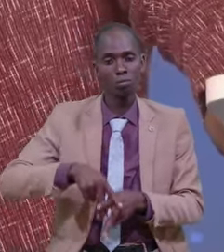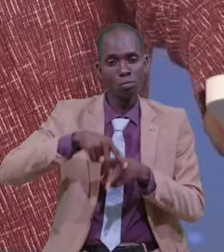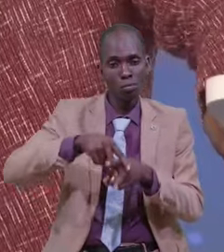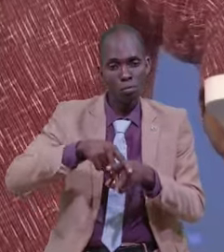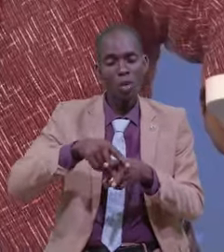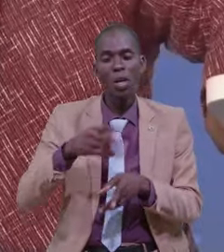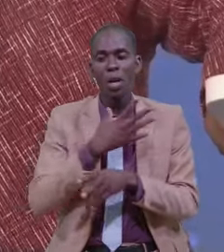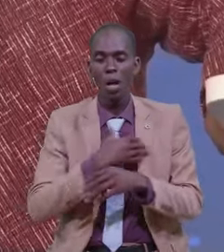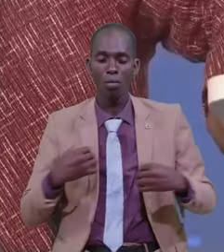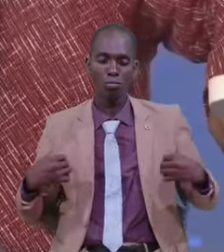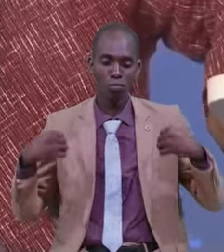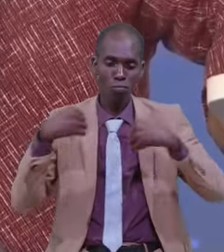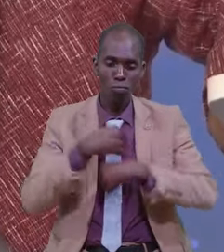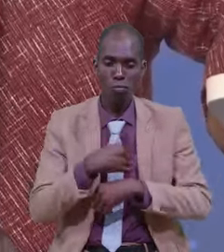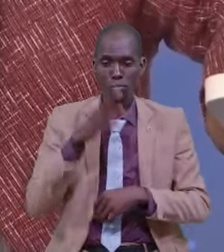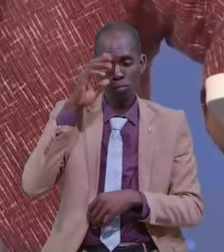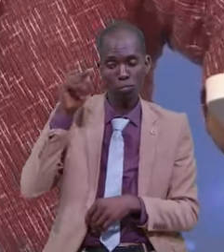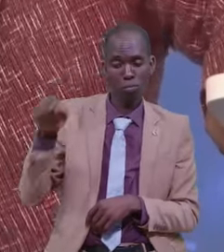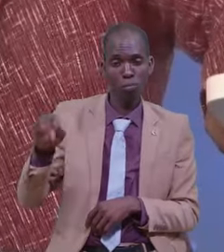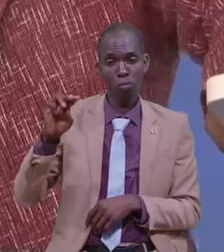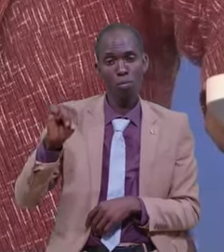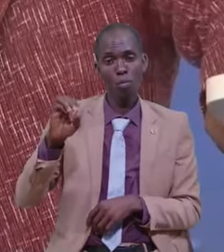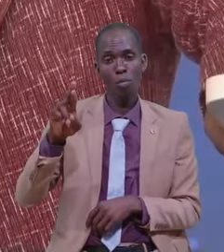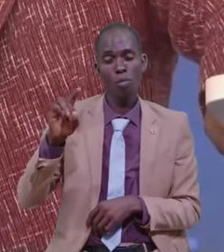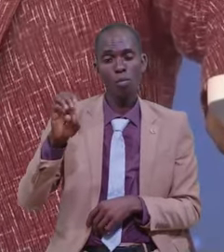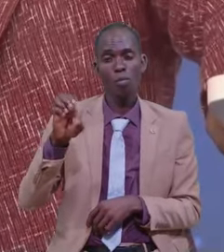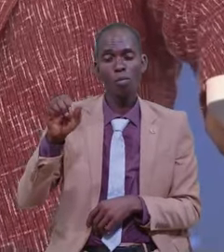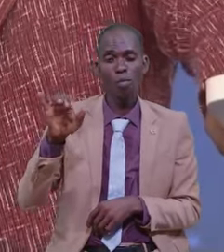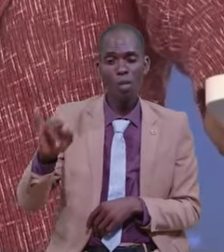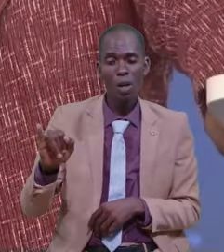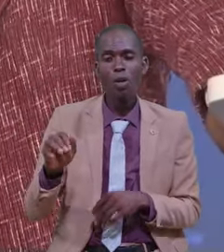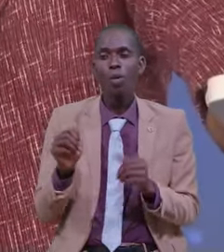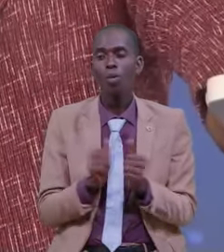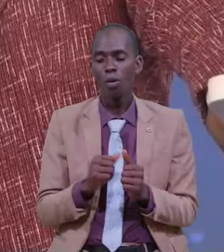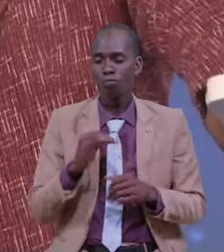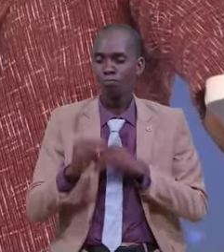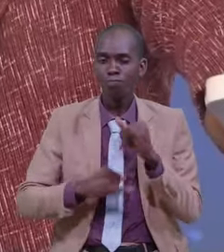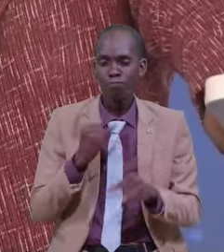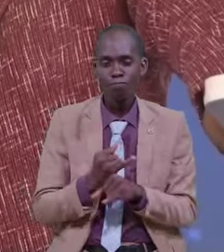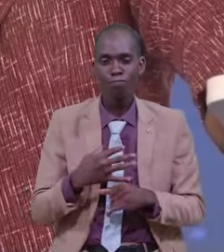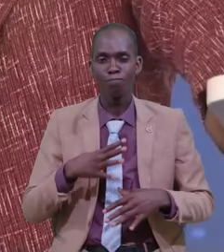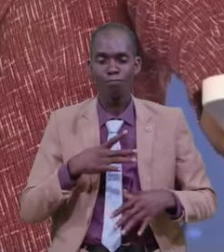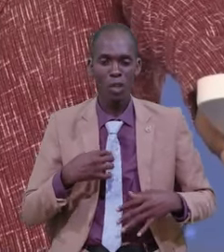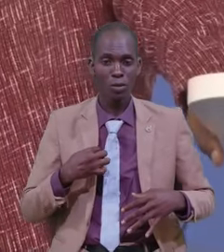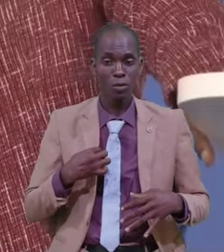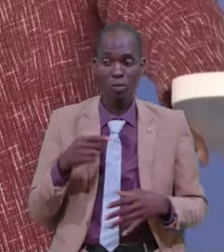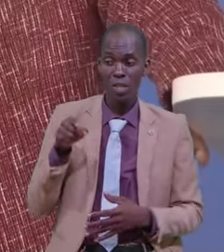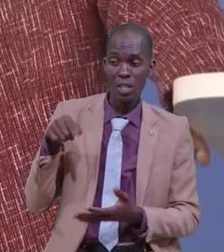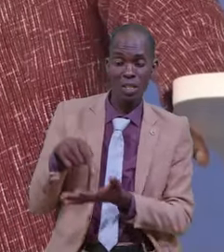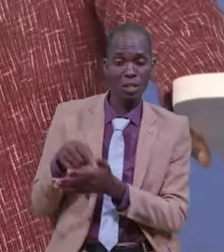him with the robe of approval. This is the man that